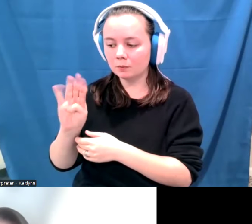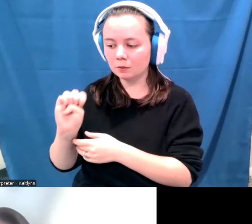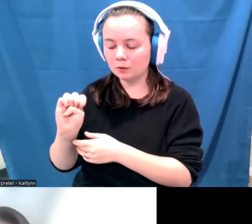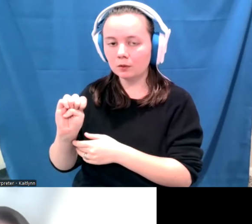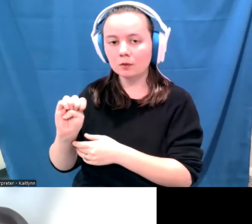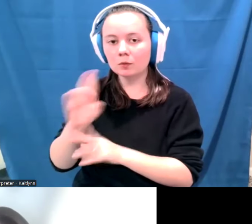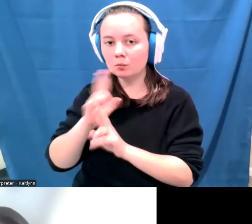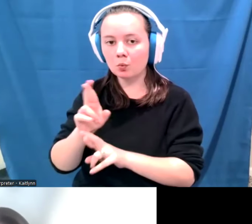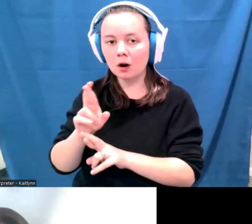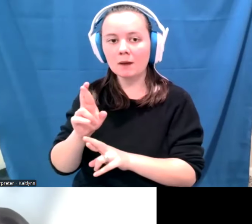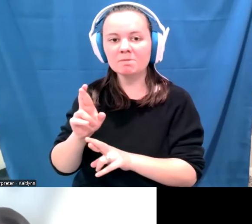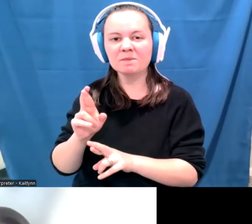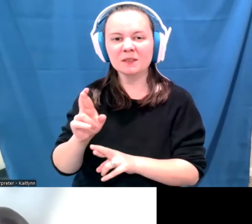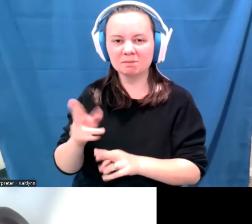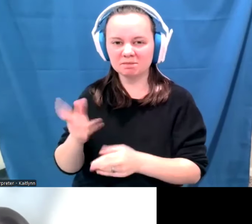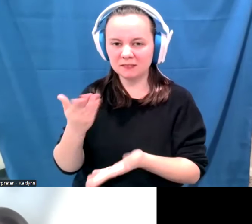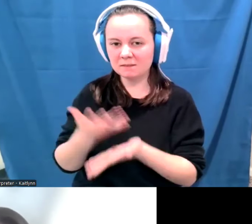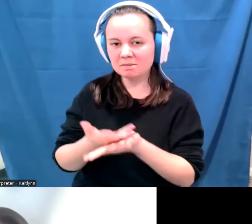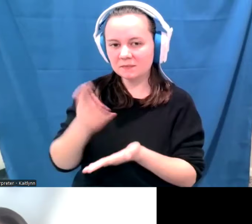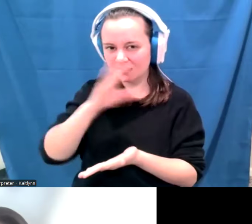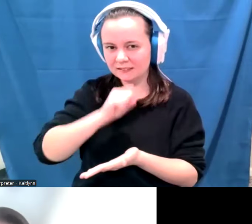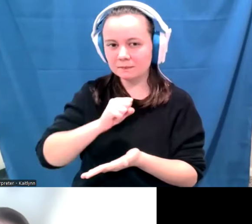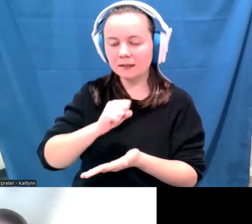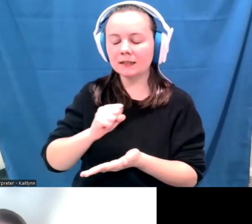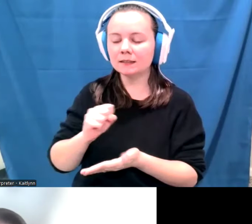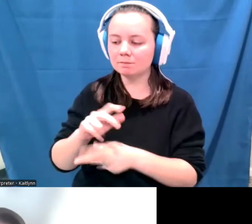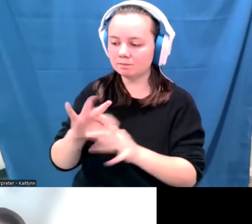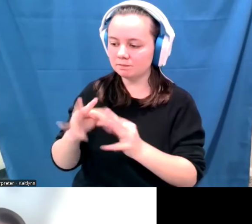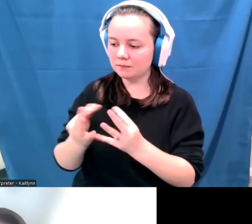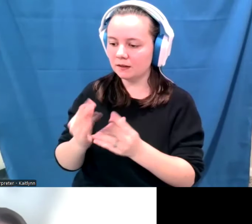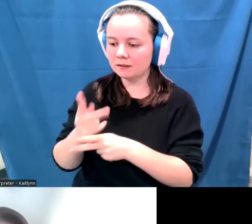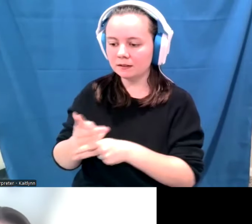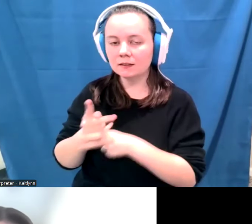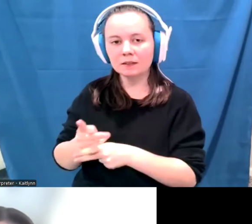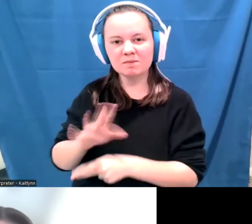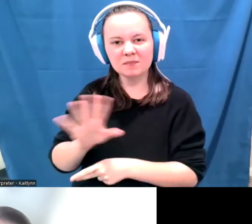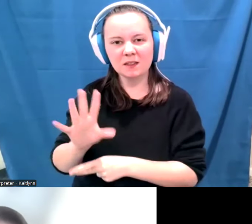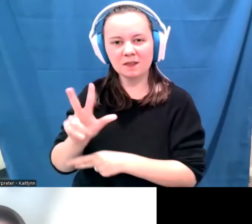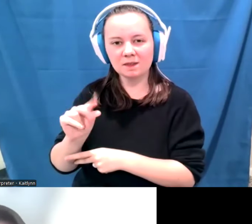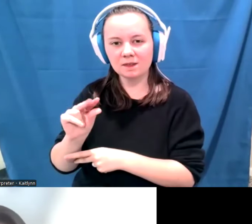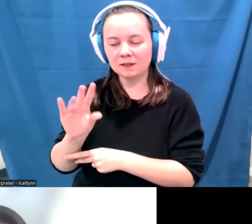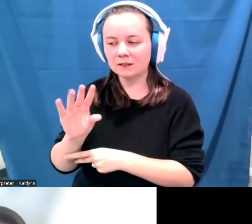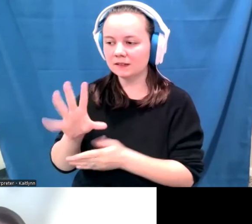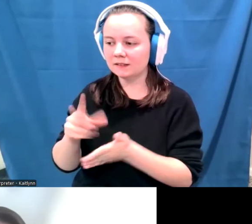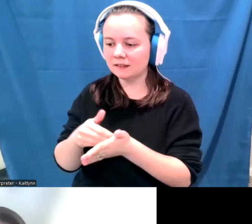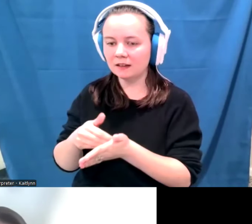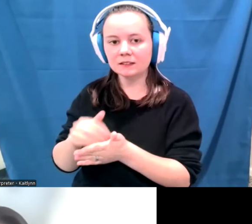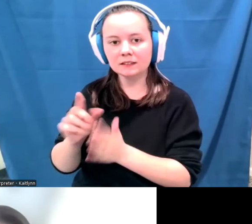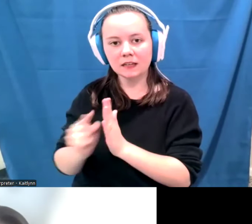36 billion hours of unpaid care work worth approximately $600